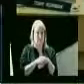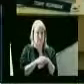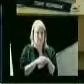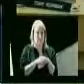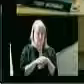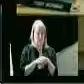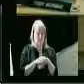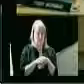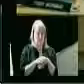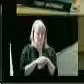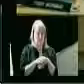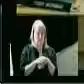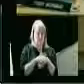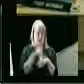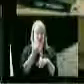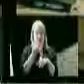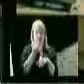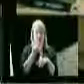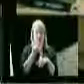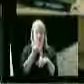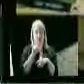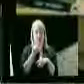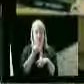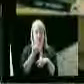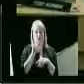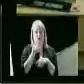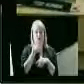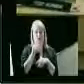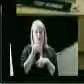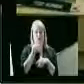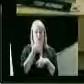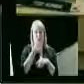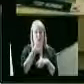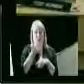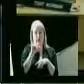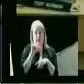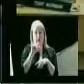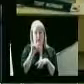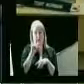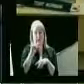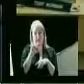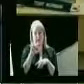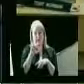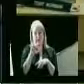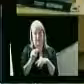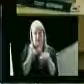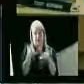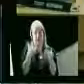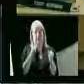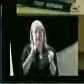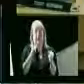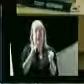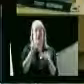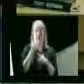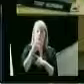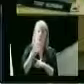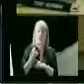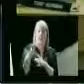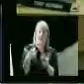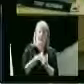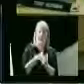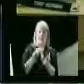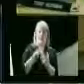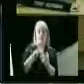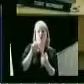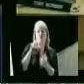The superintendent has the opportunity now to appeal this further to Chancery Court.